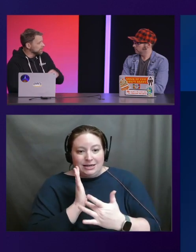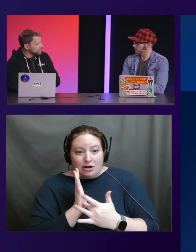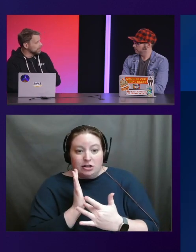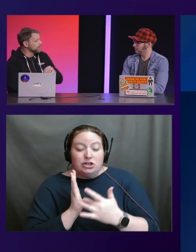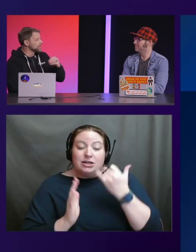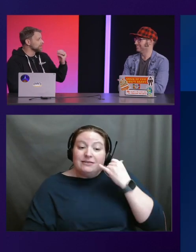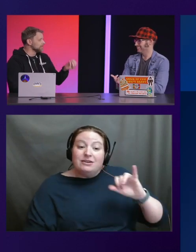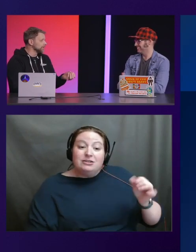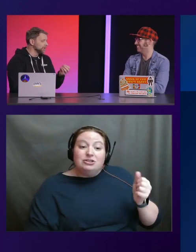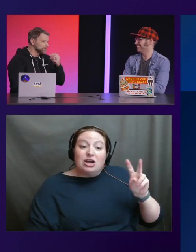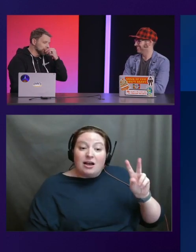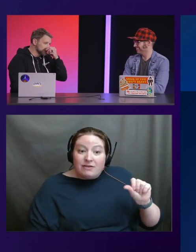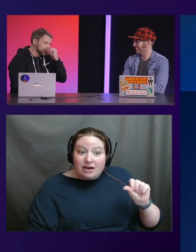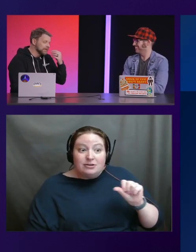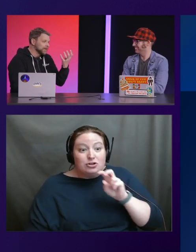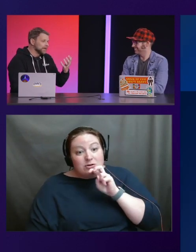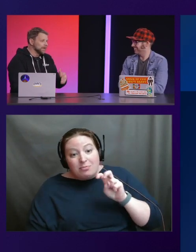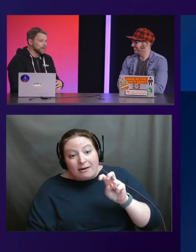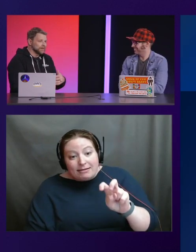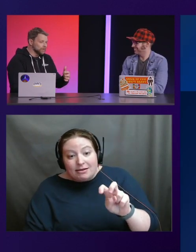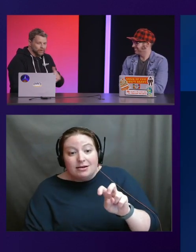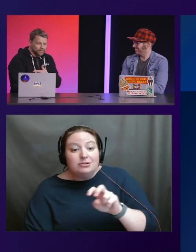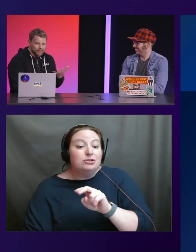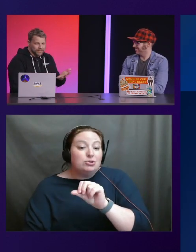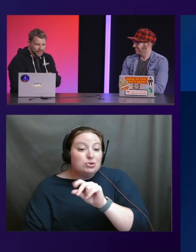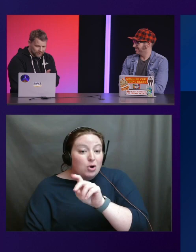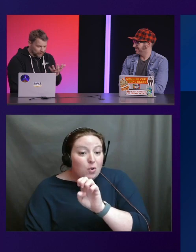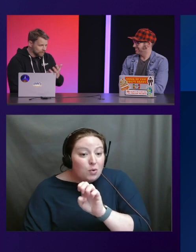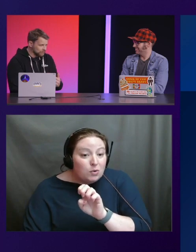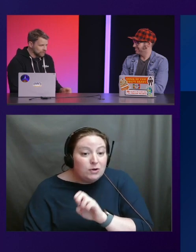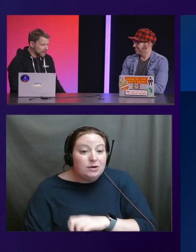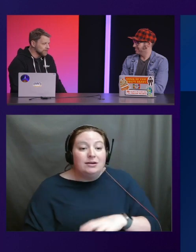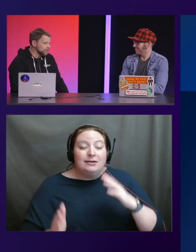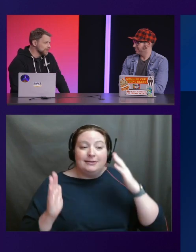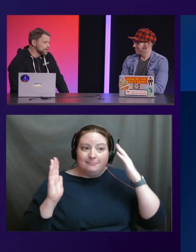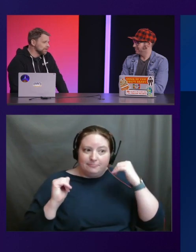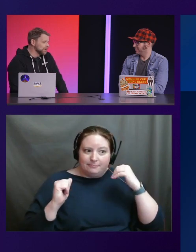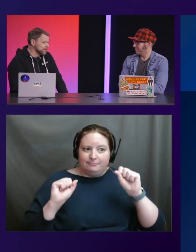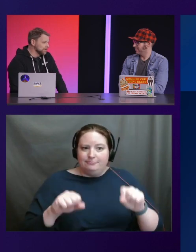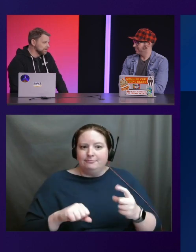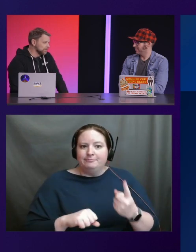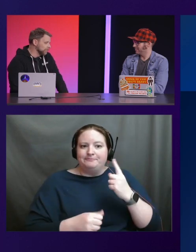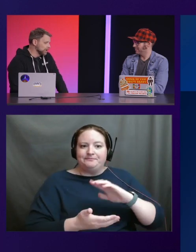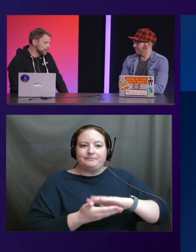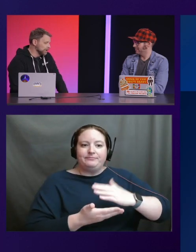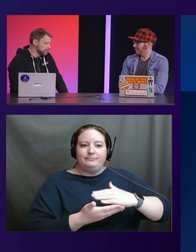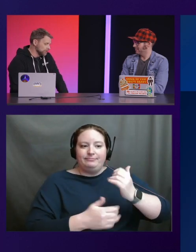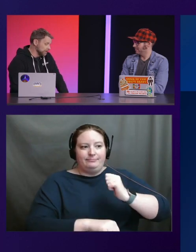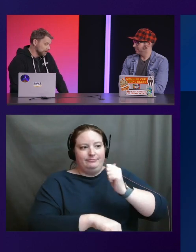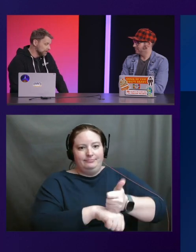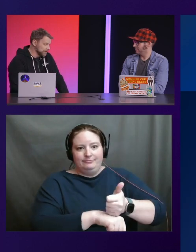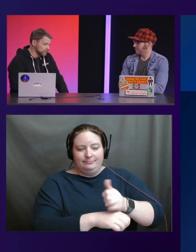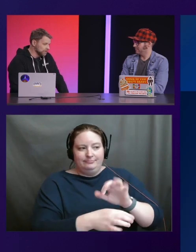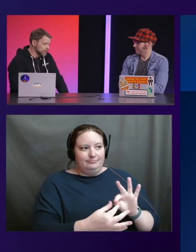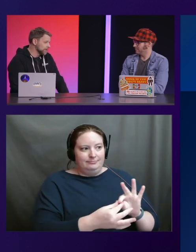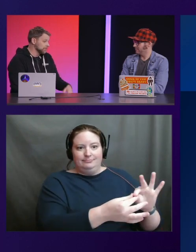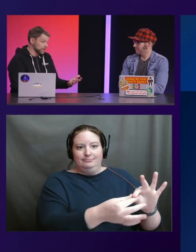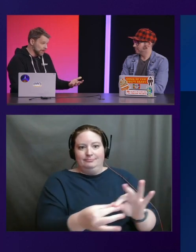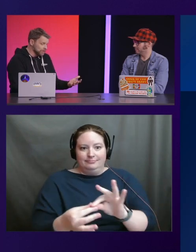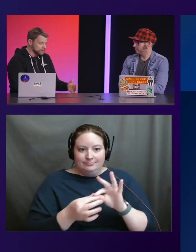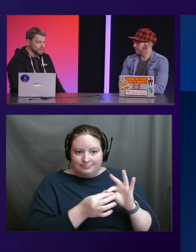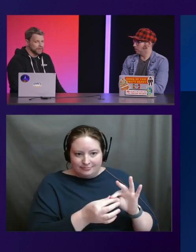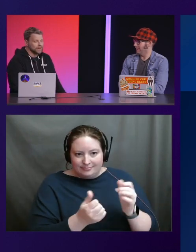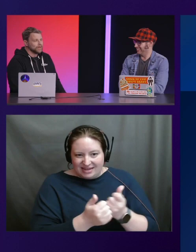project to a Python project to a Node project, you hope that you can get your one laptop all set up to get them working on all those different projects,